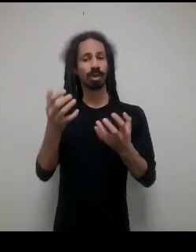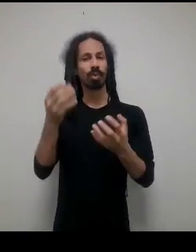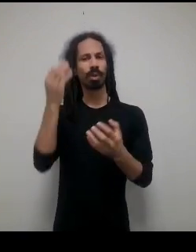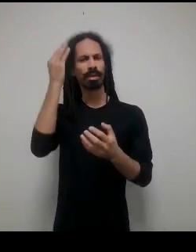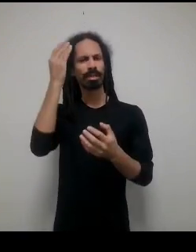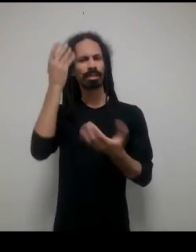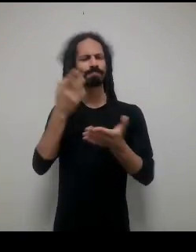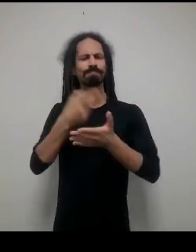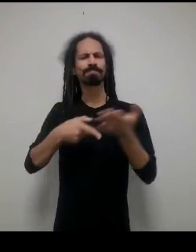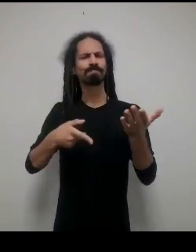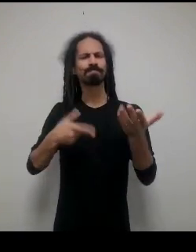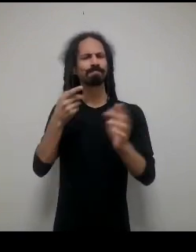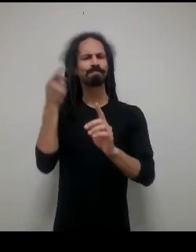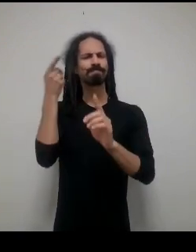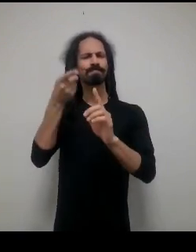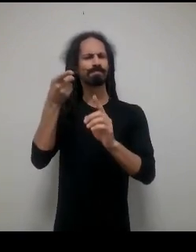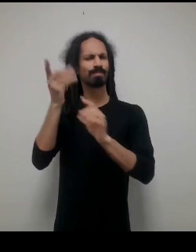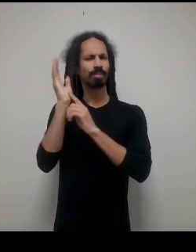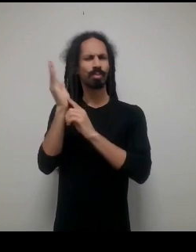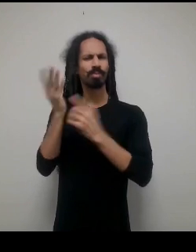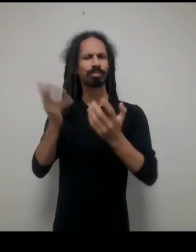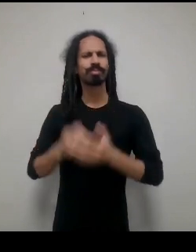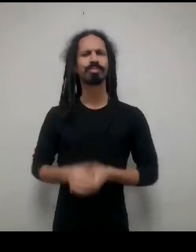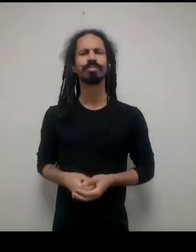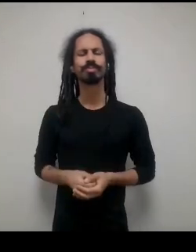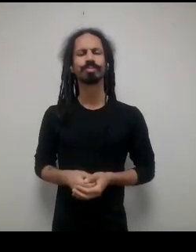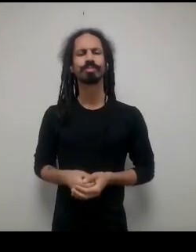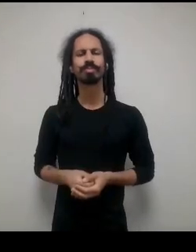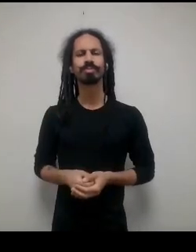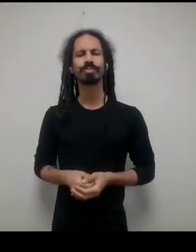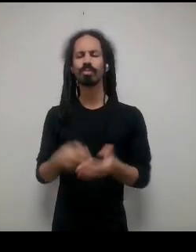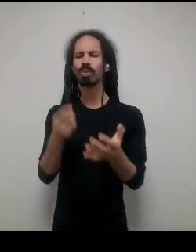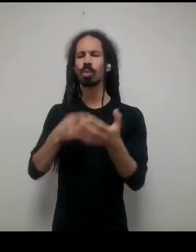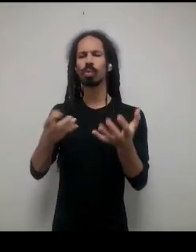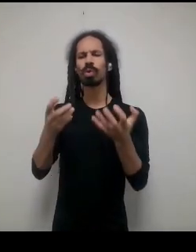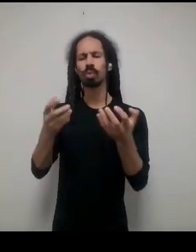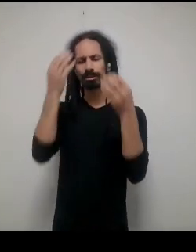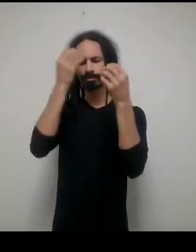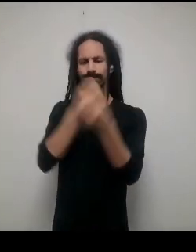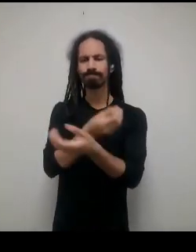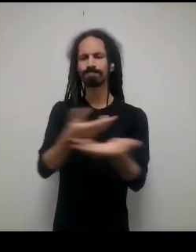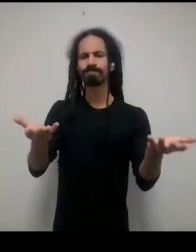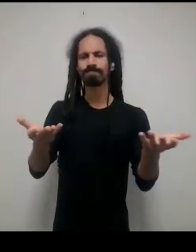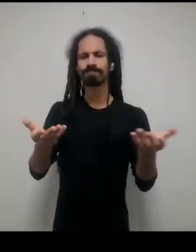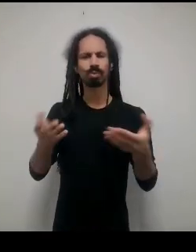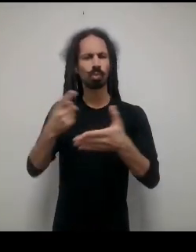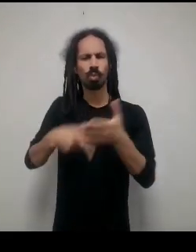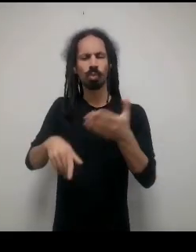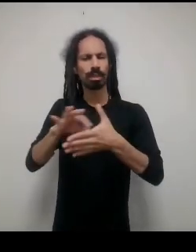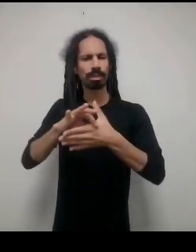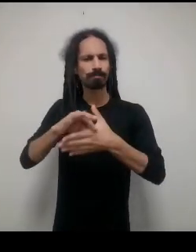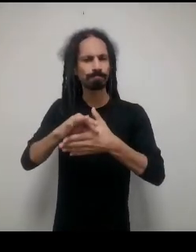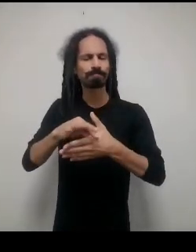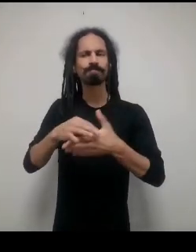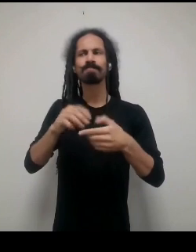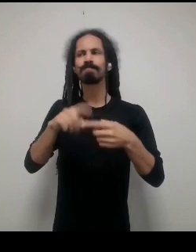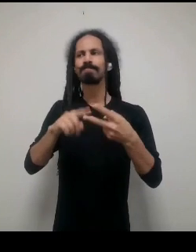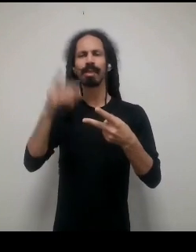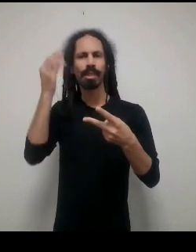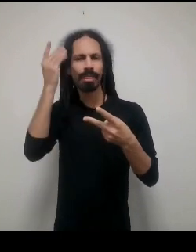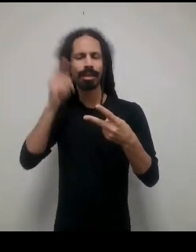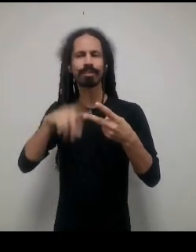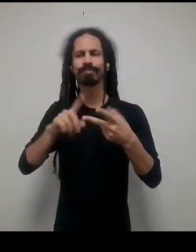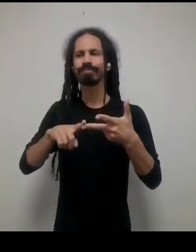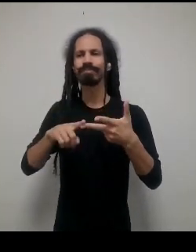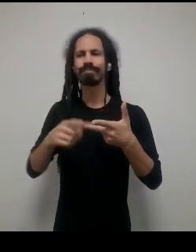is to this presentation. So what is it that you want your audience to know, to think, or do after